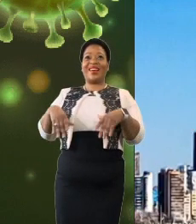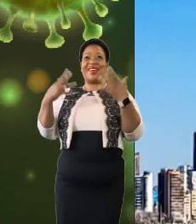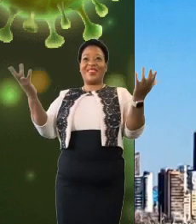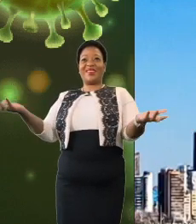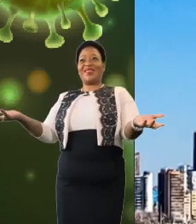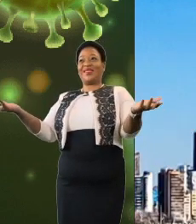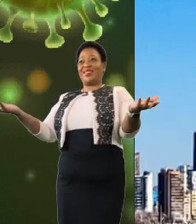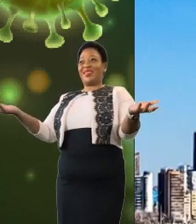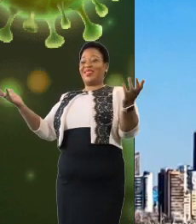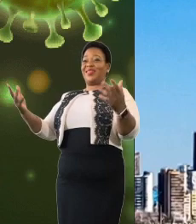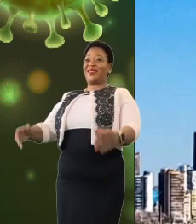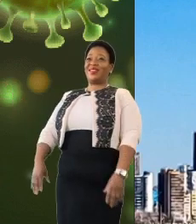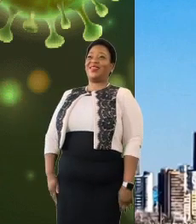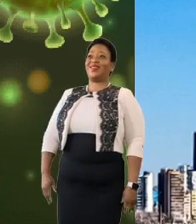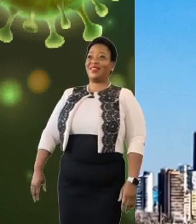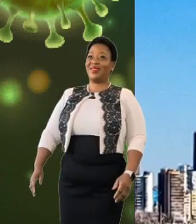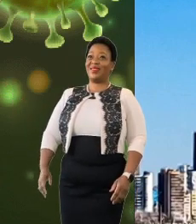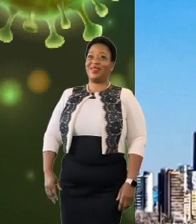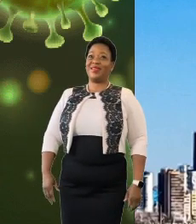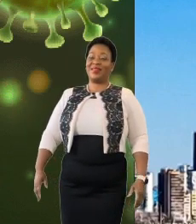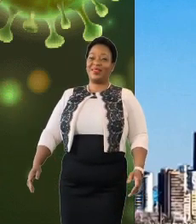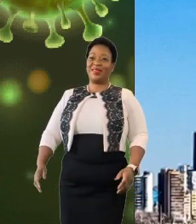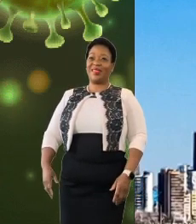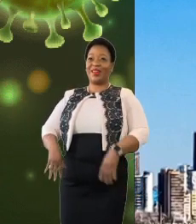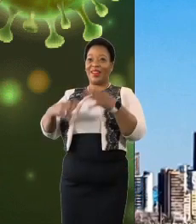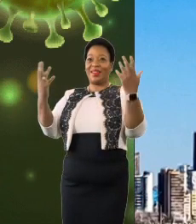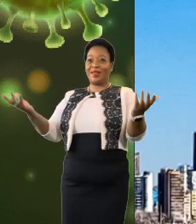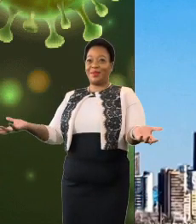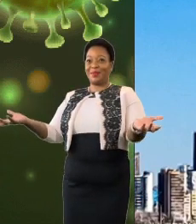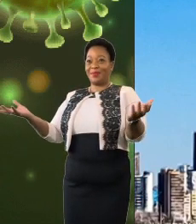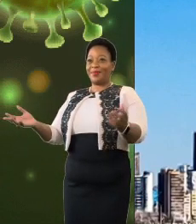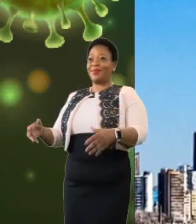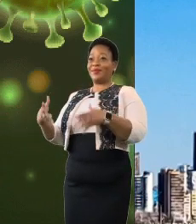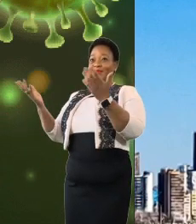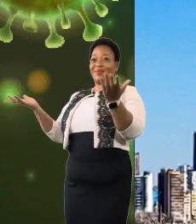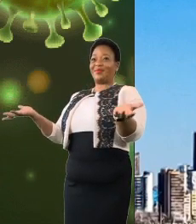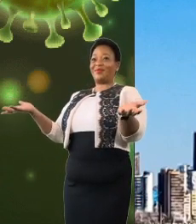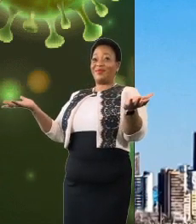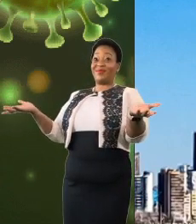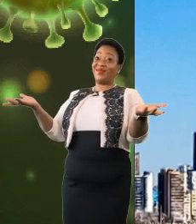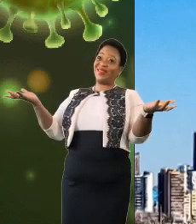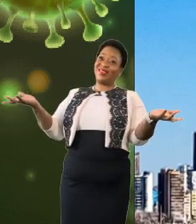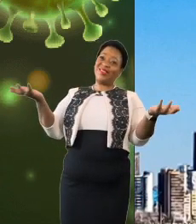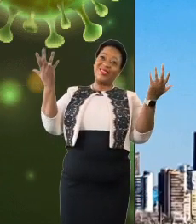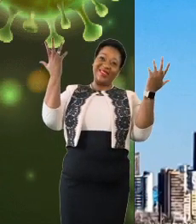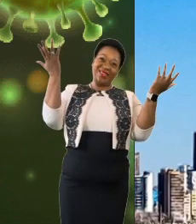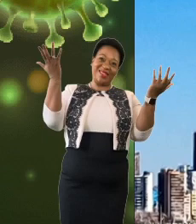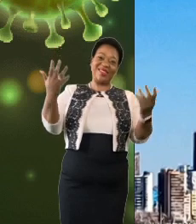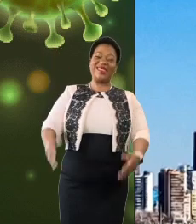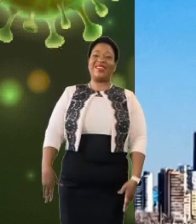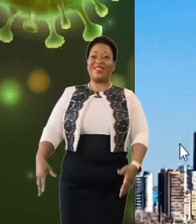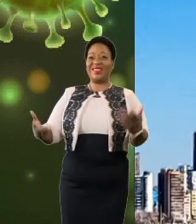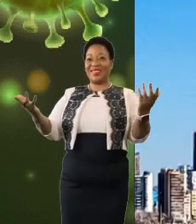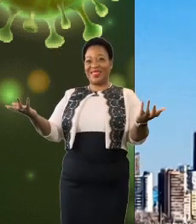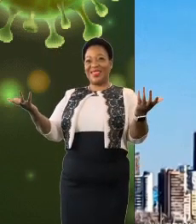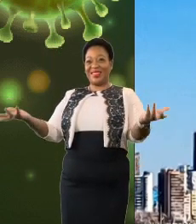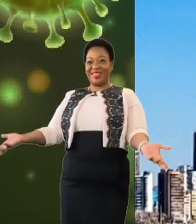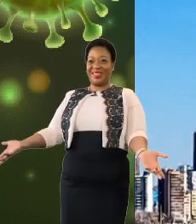years before some form of a decision is taken in respect of that. We've seen an improvement in as far as the